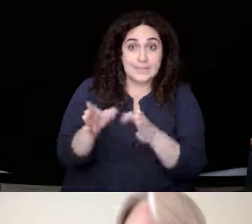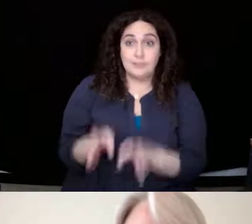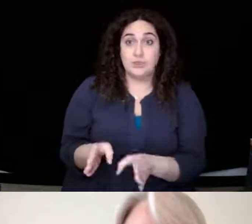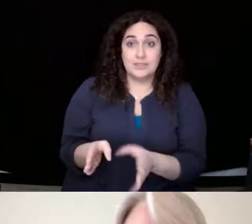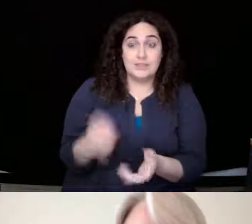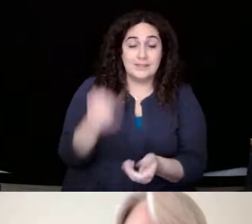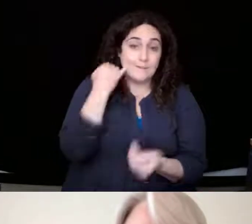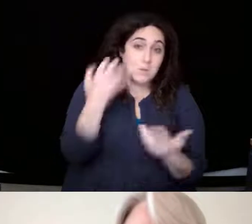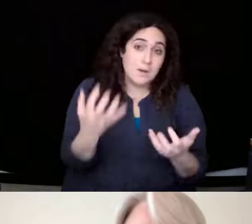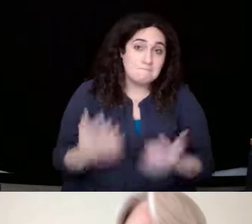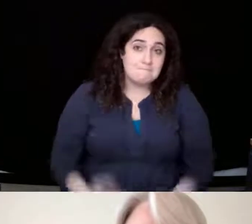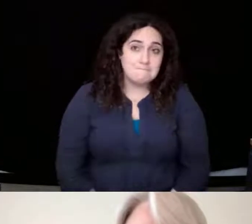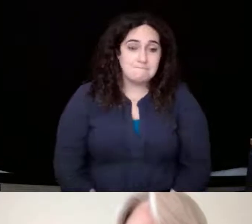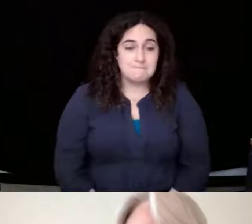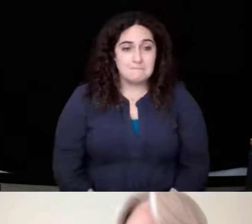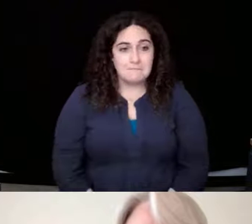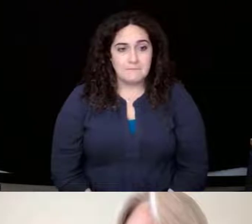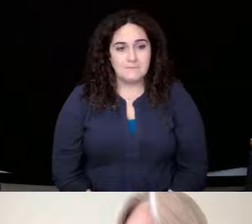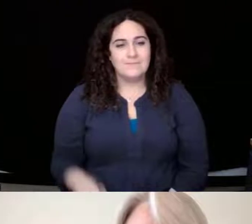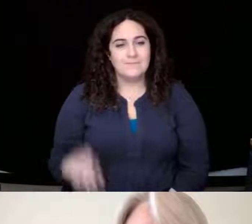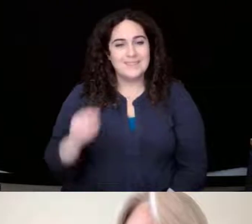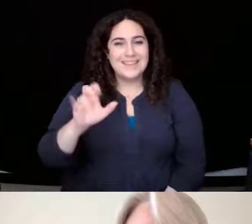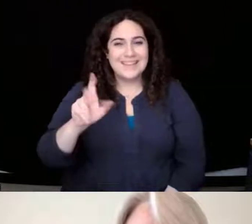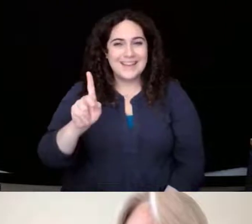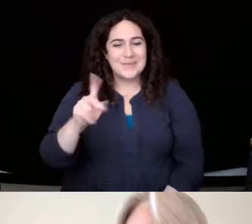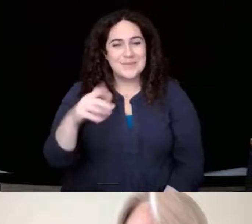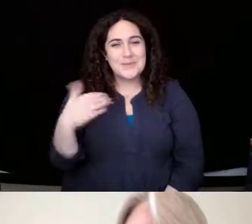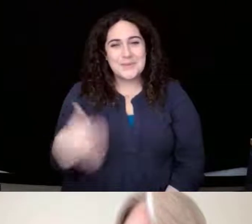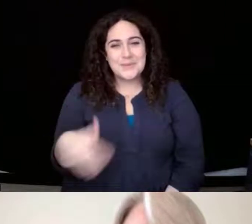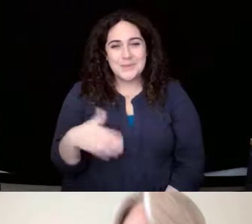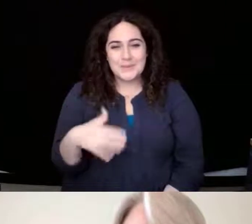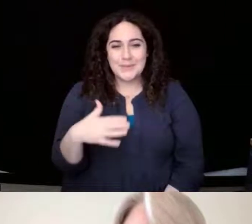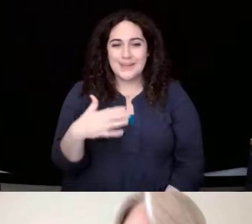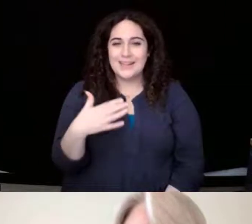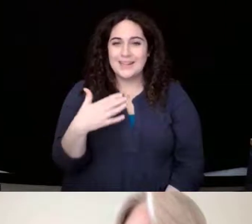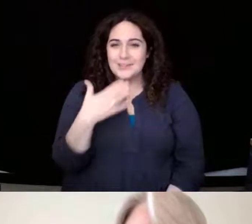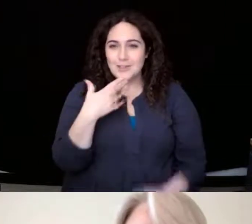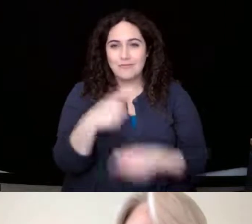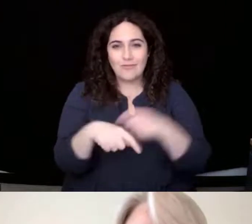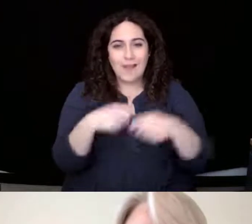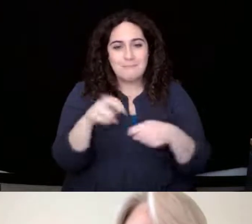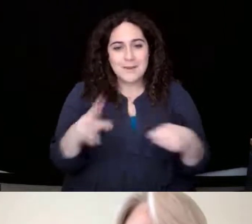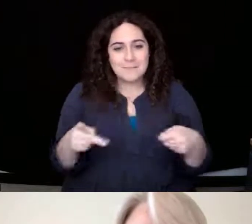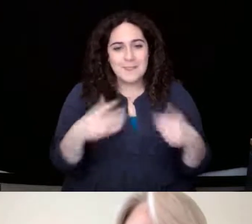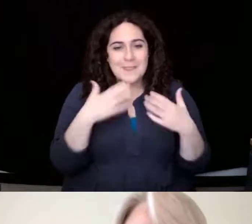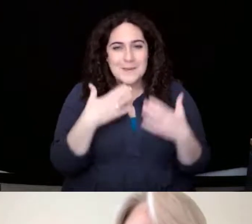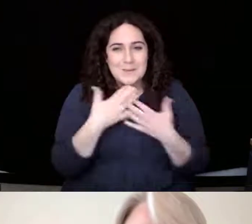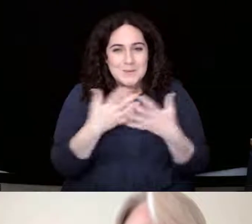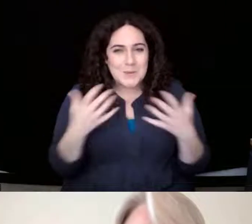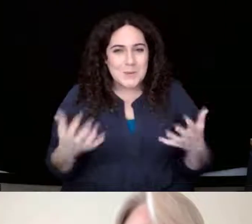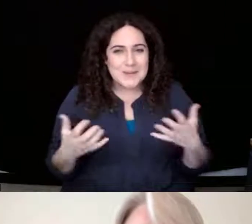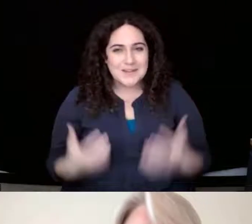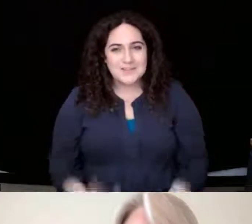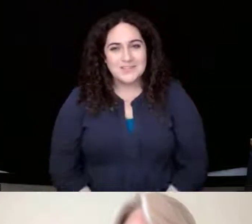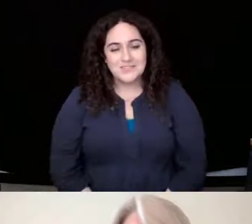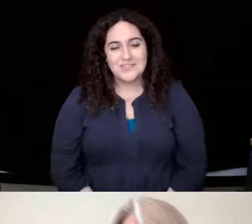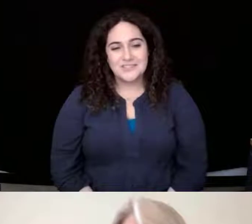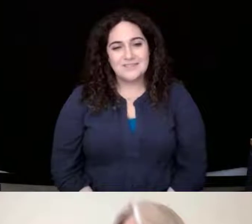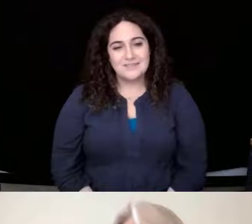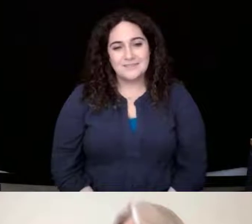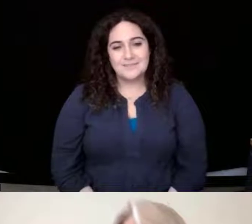Wonderful. I can't think of a better way to end this panel discussion than with that message.